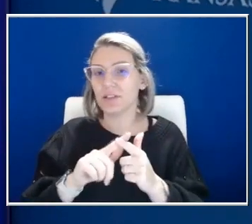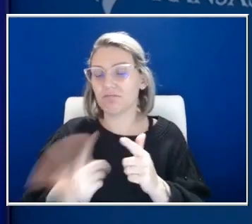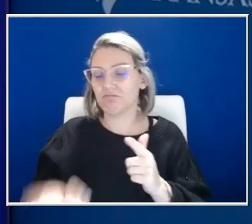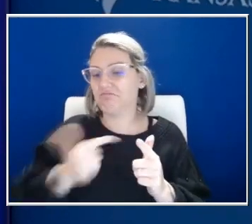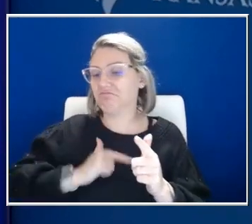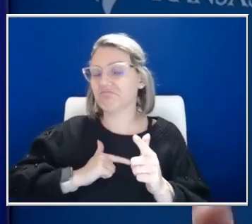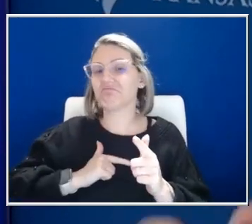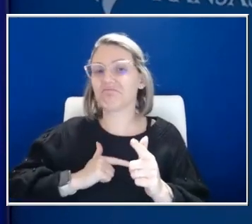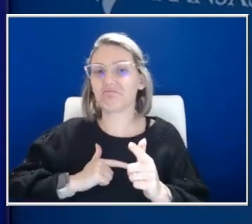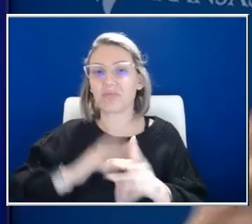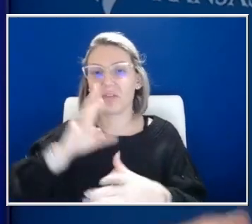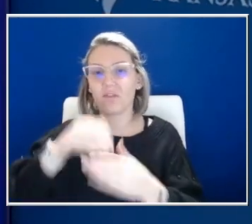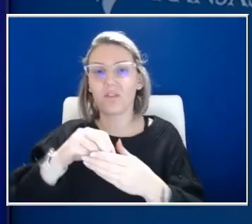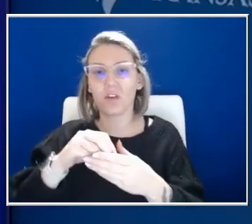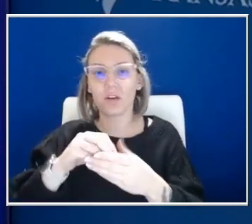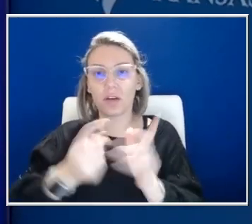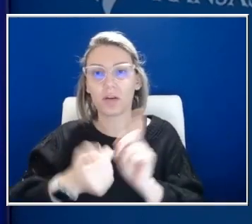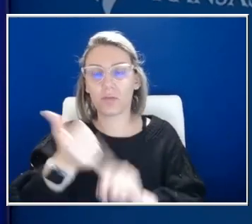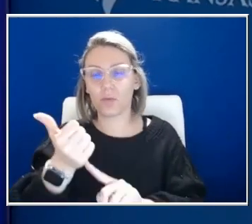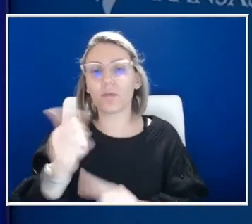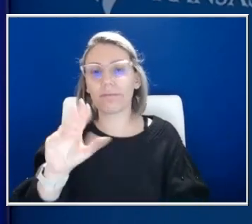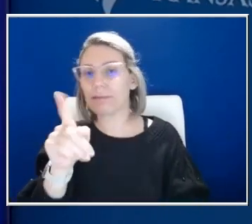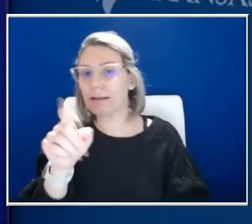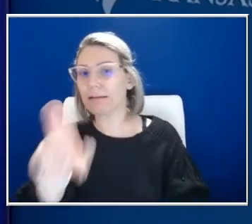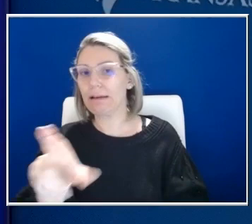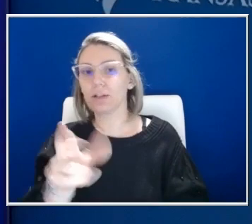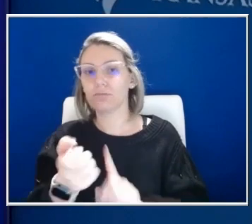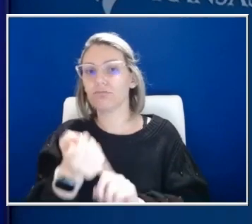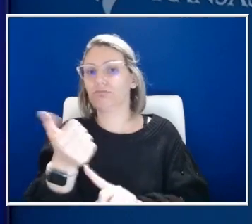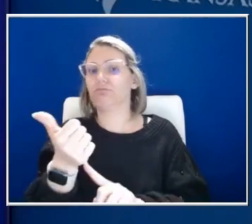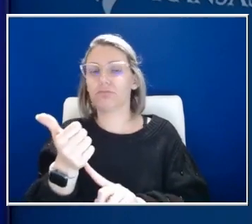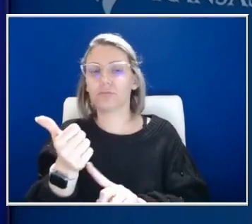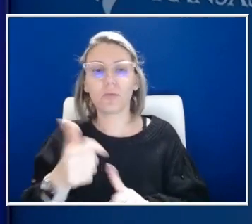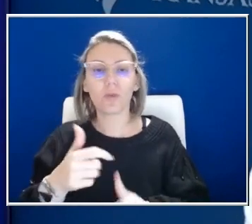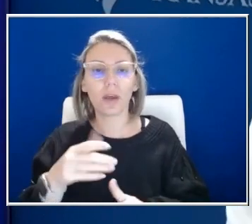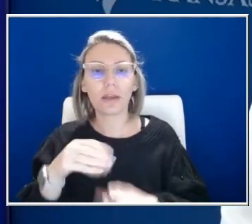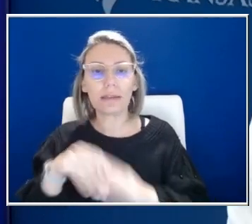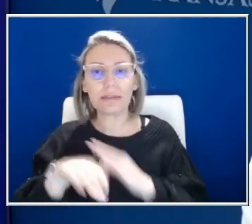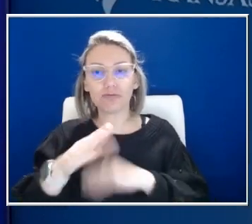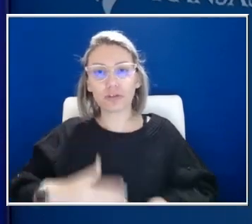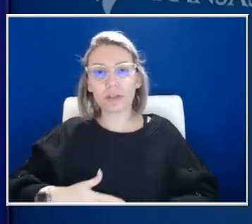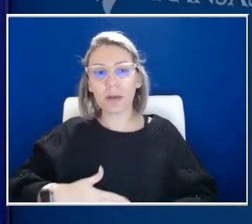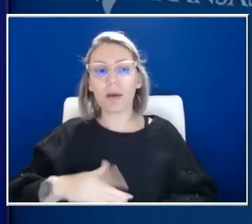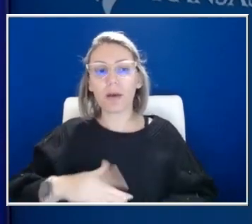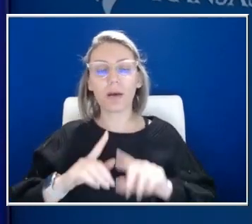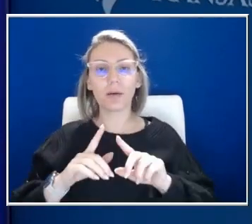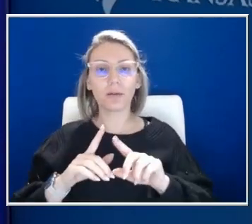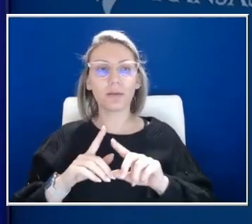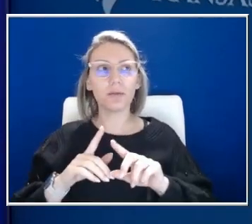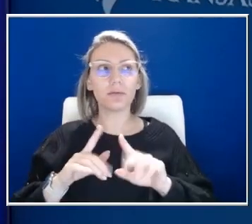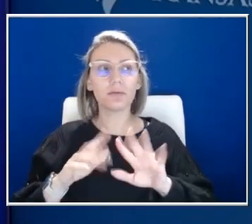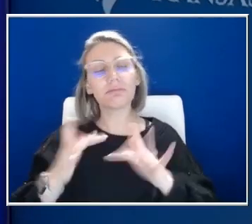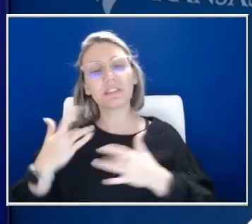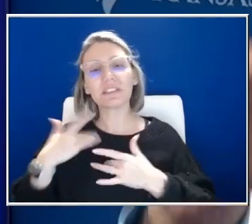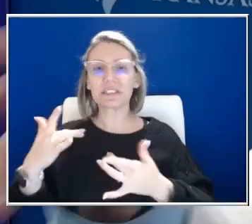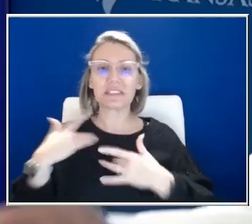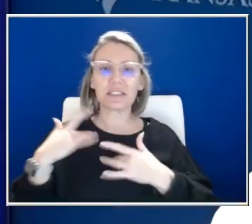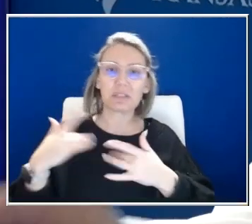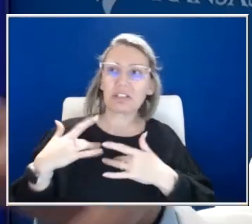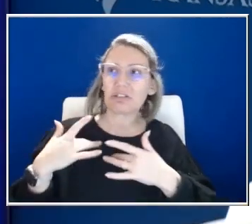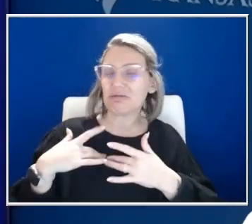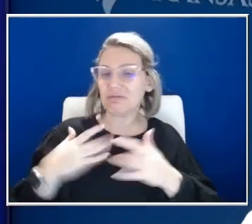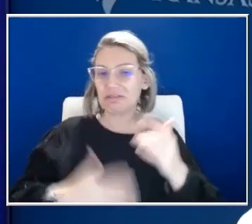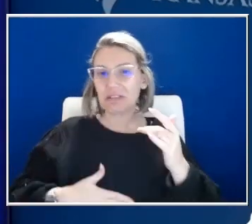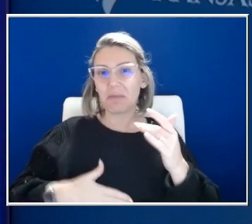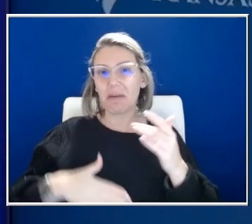removed the cancer that was in her stomach. And actually, it turns out, again, typical stomach cancer is 8 times more